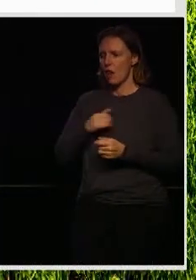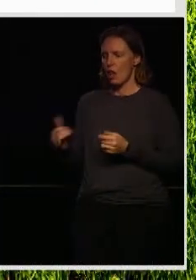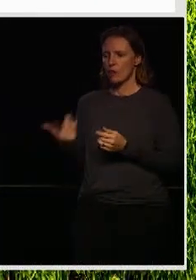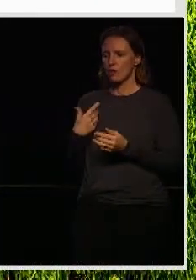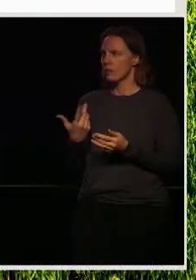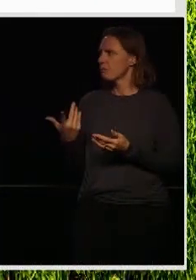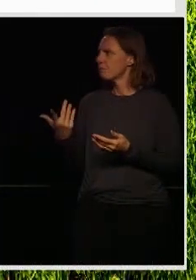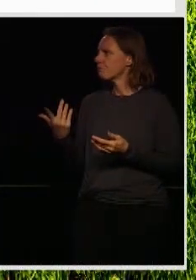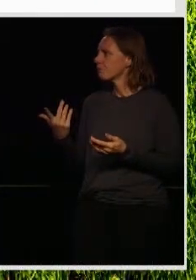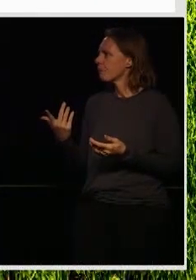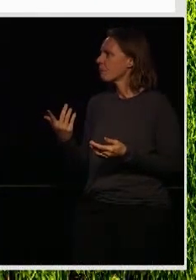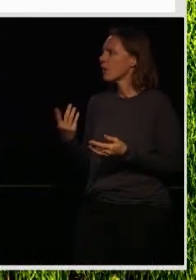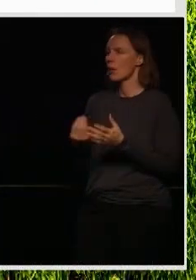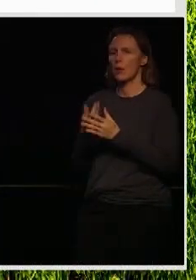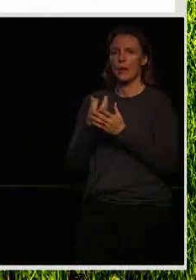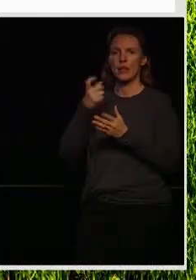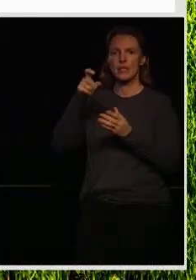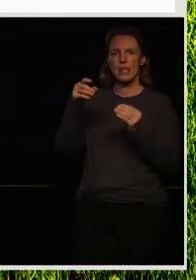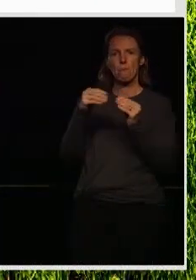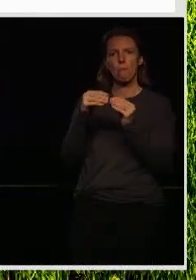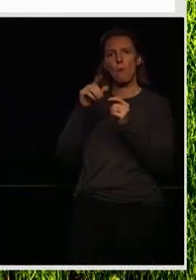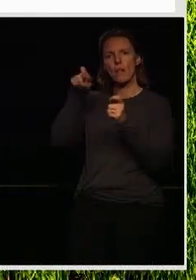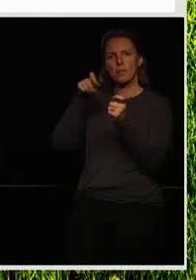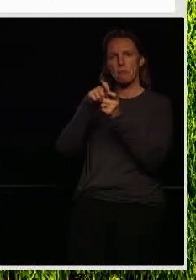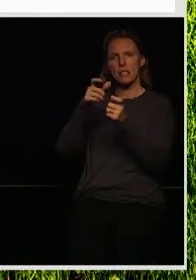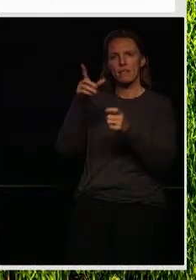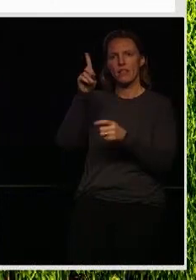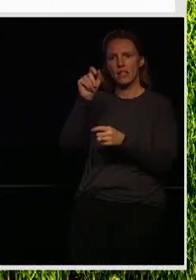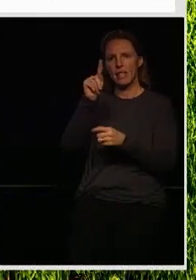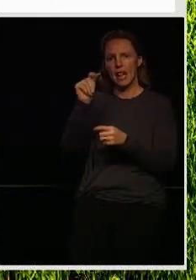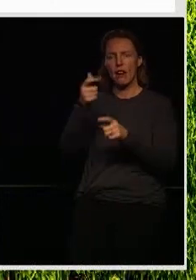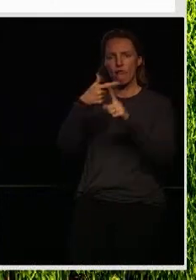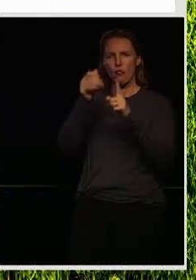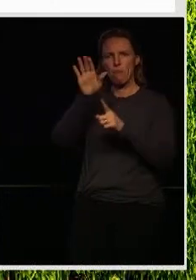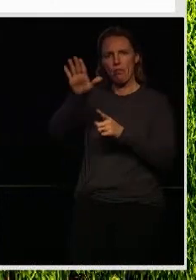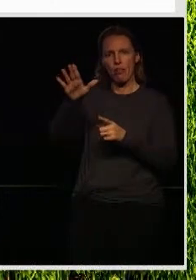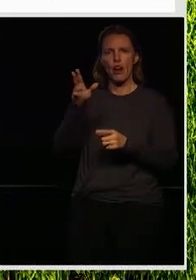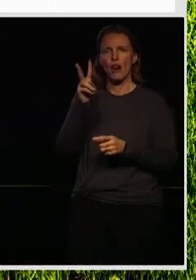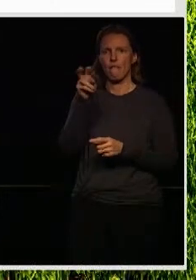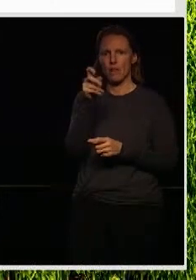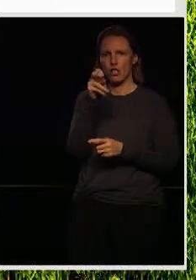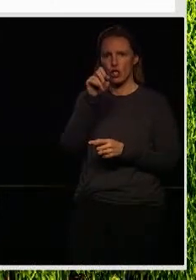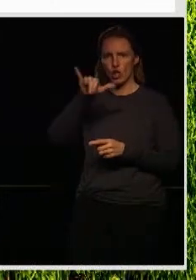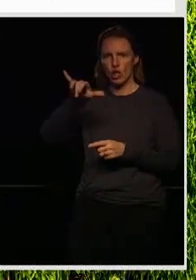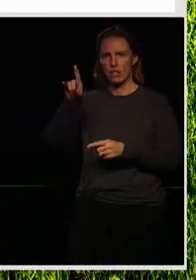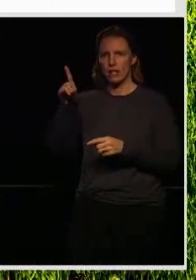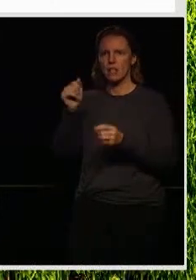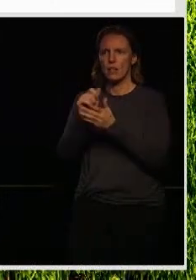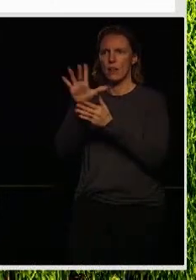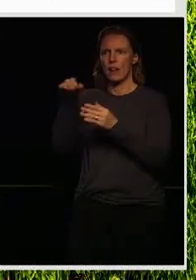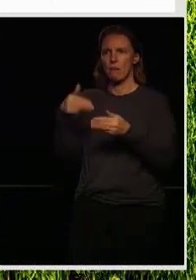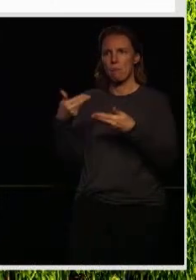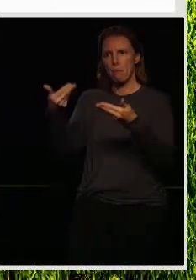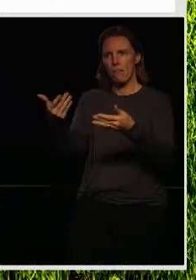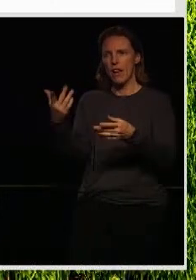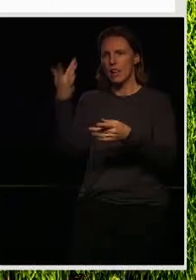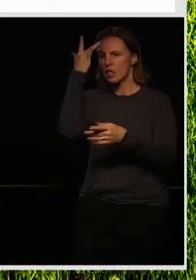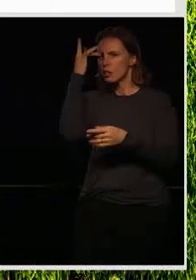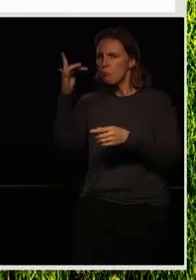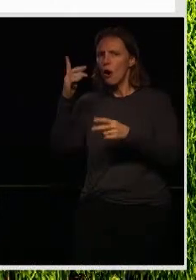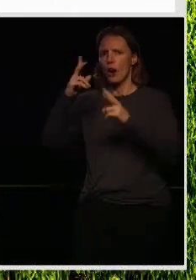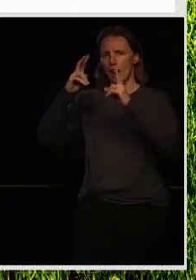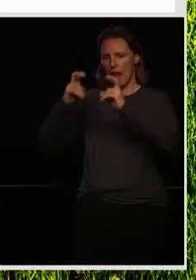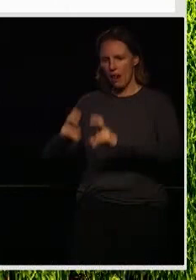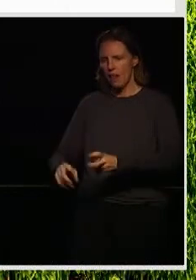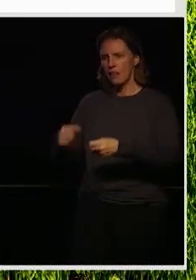The growers need more specific data from their vineyard so that they could get provided smart analytics and